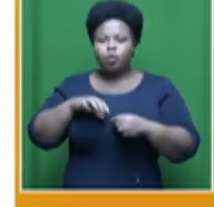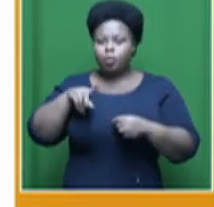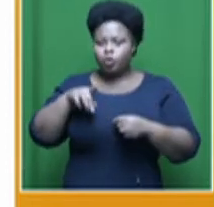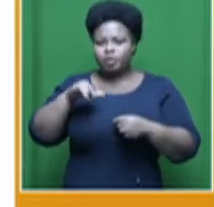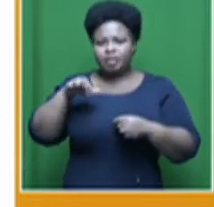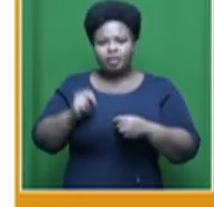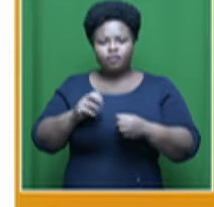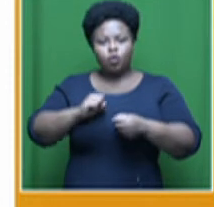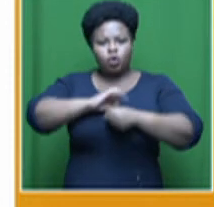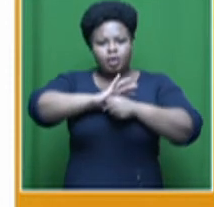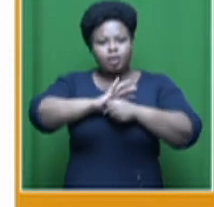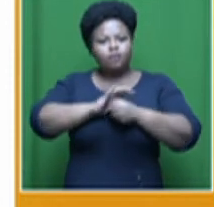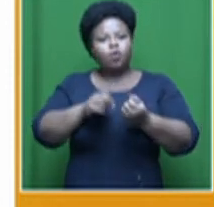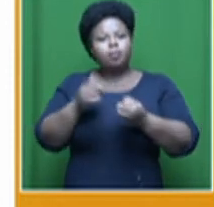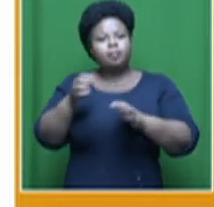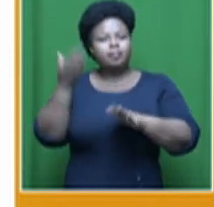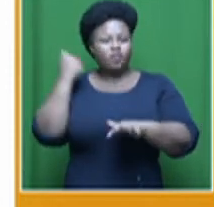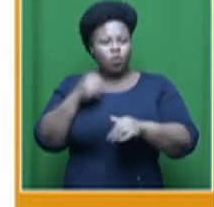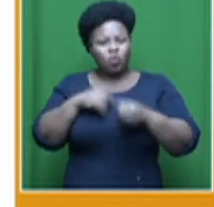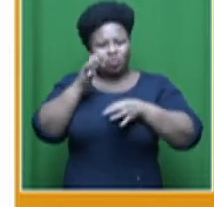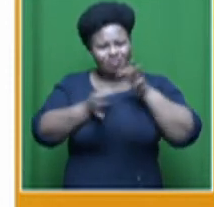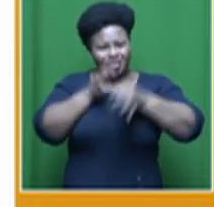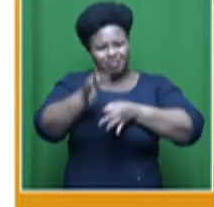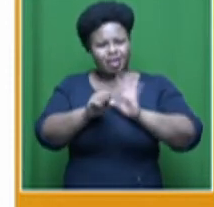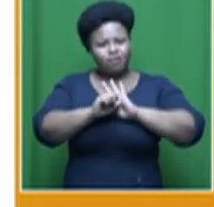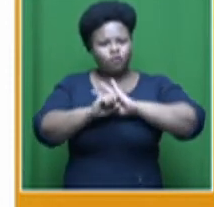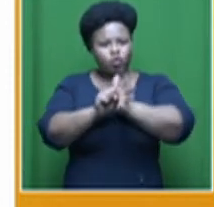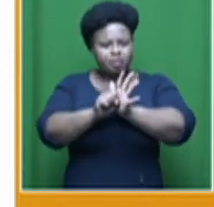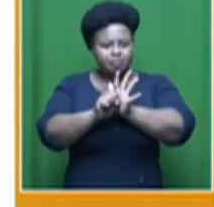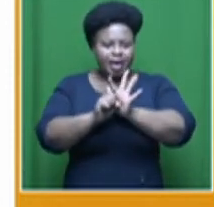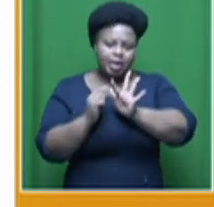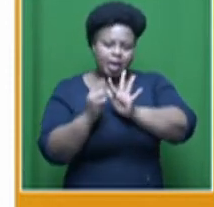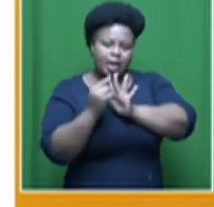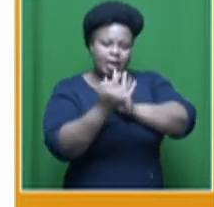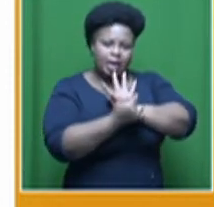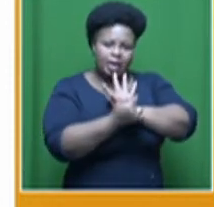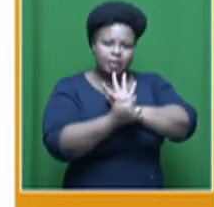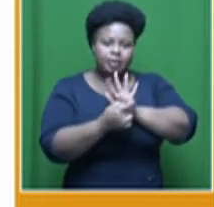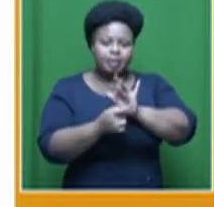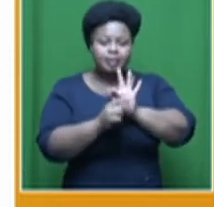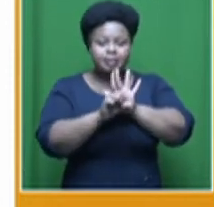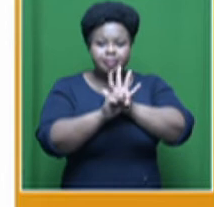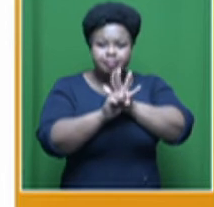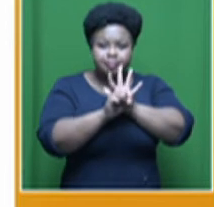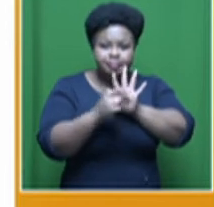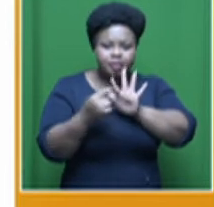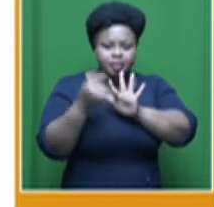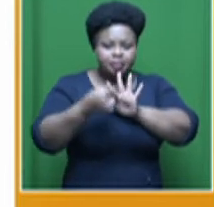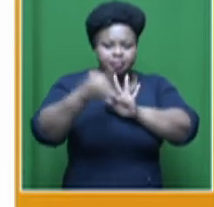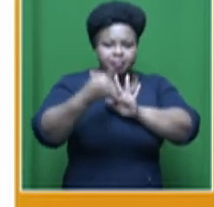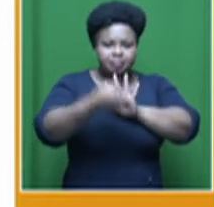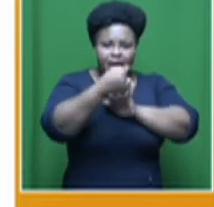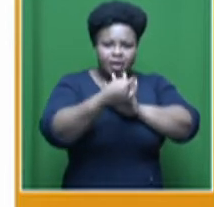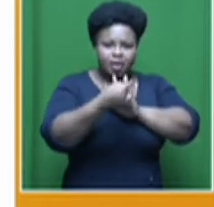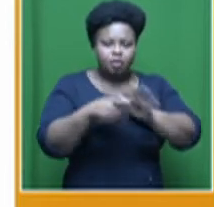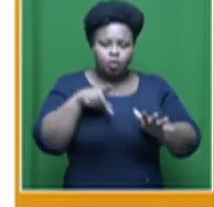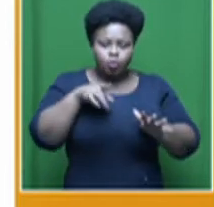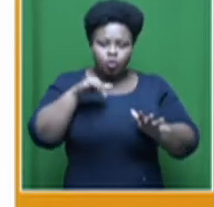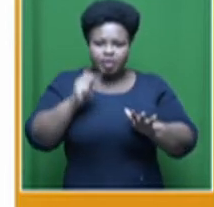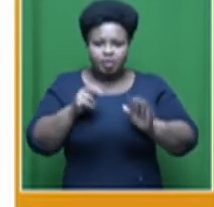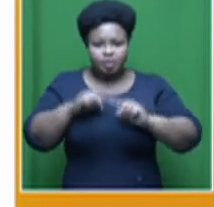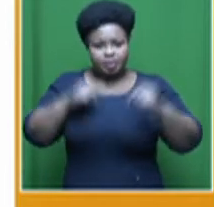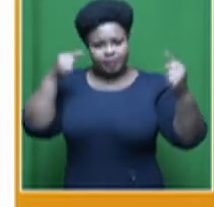virus. Now, with this particular mutation, unfortunately, there are parts of the spike protein where it differs from what